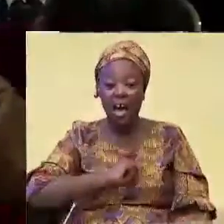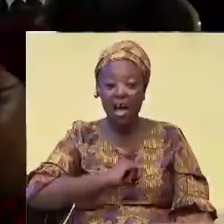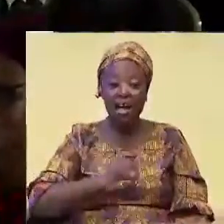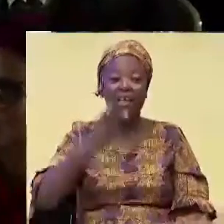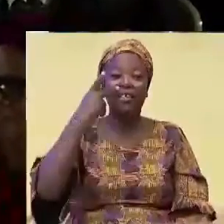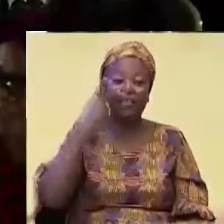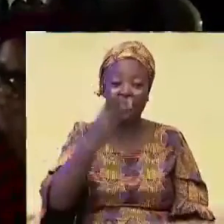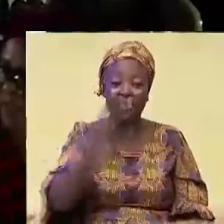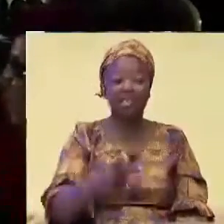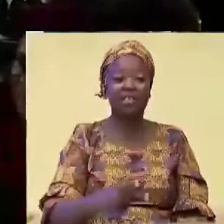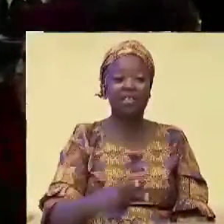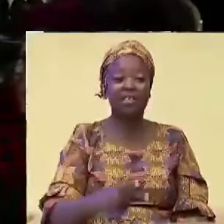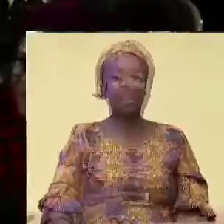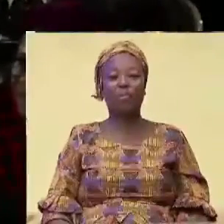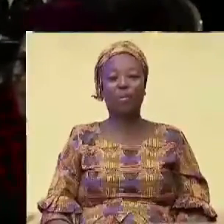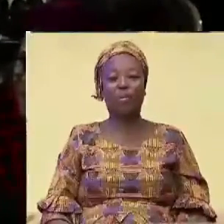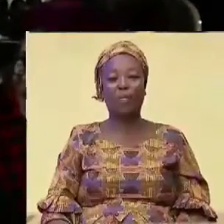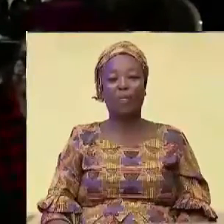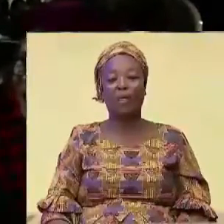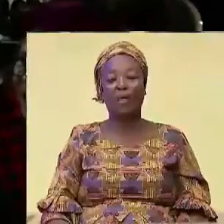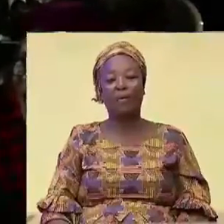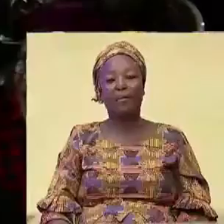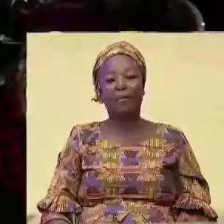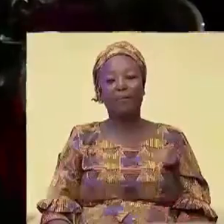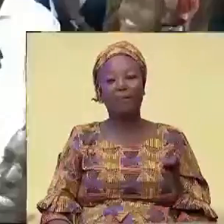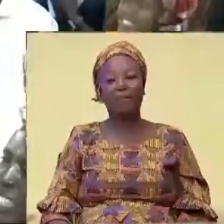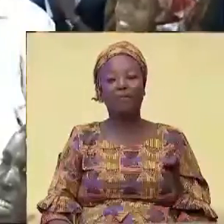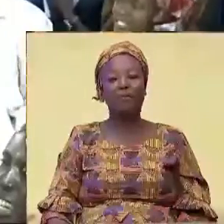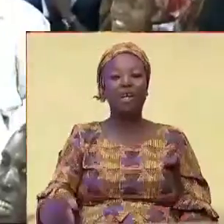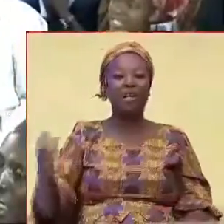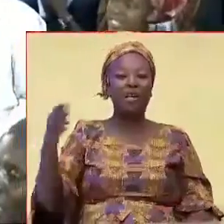see. Somebody there, I see.